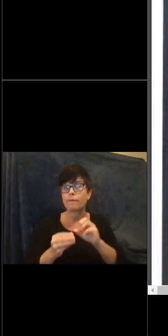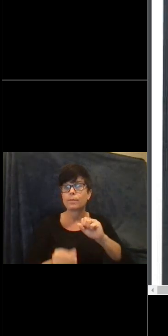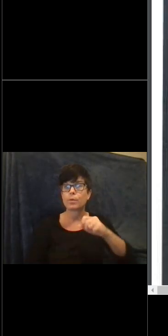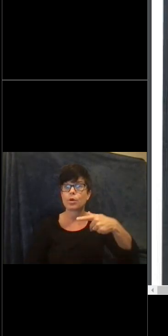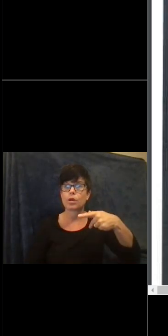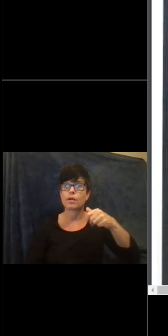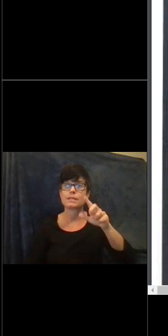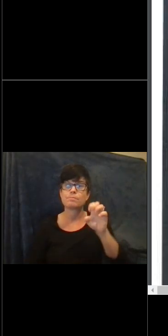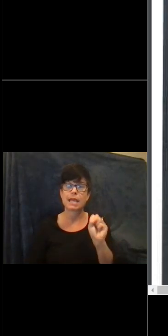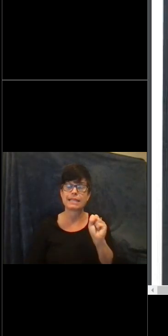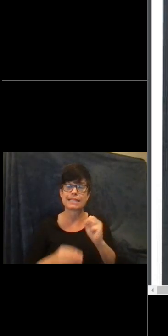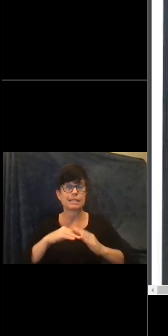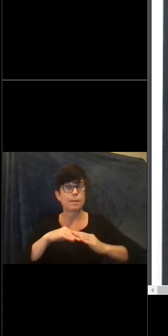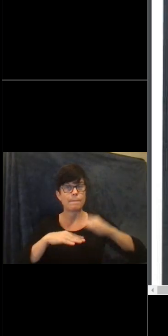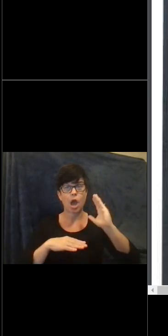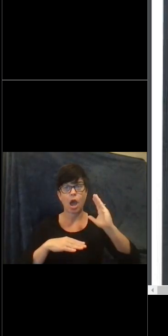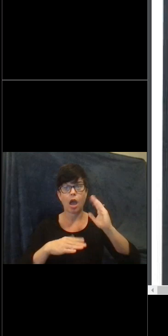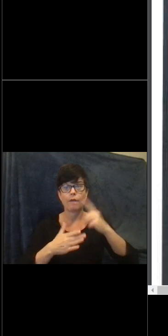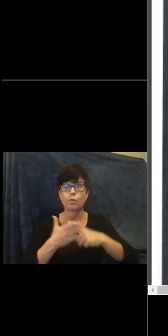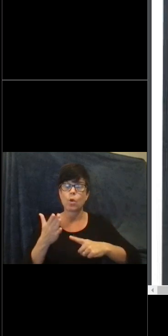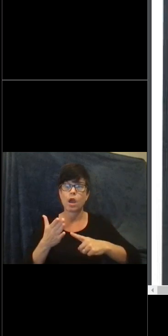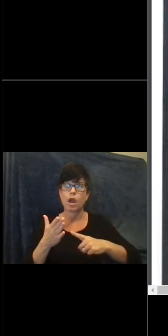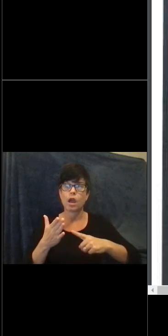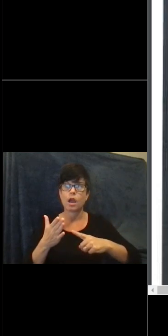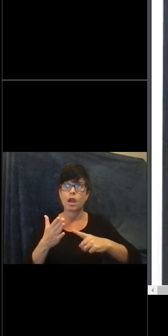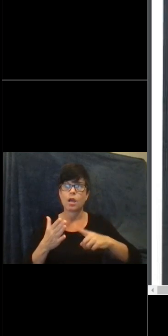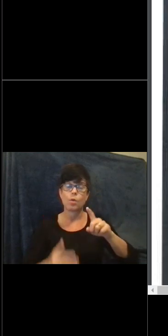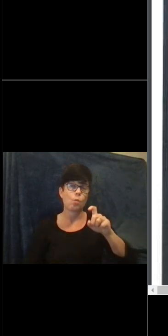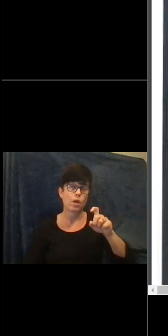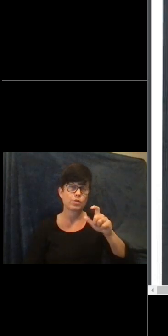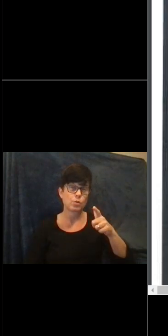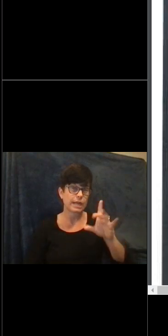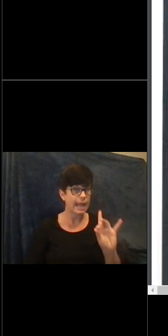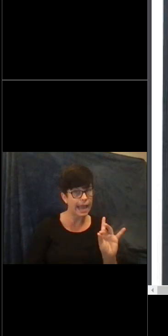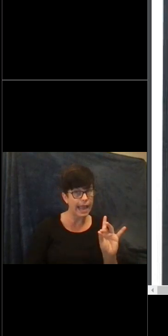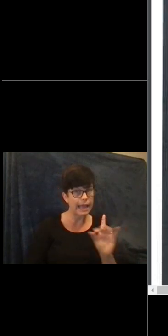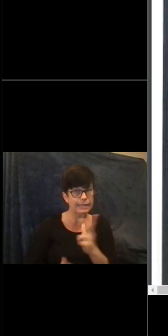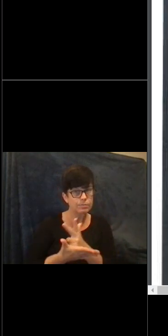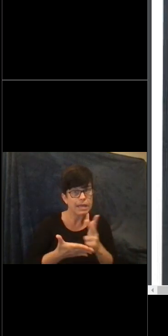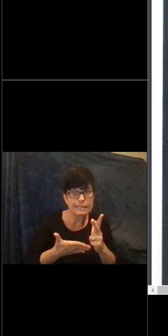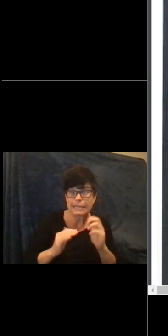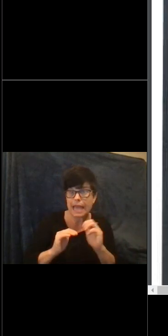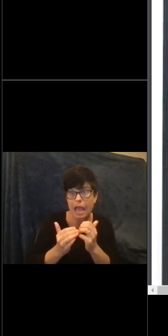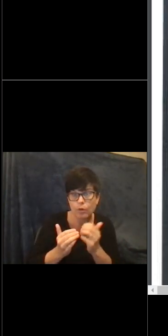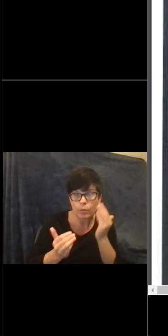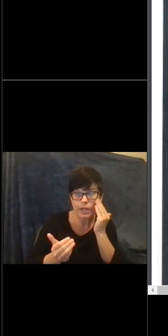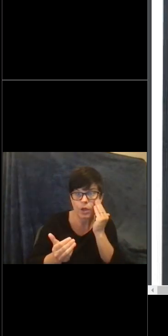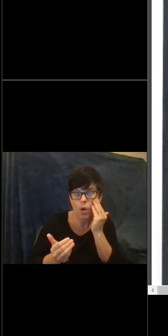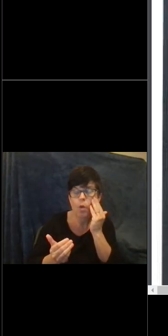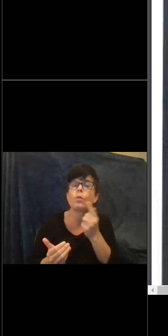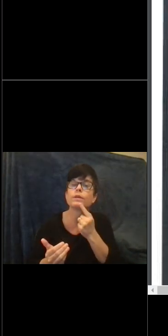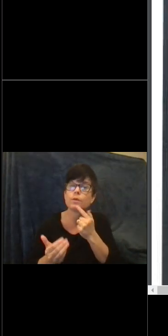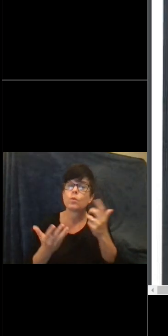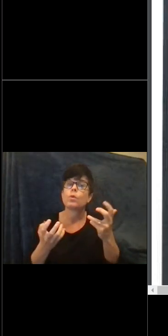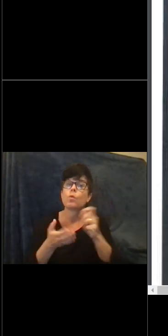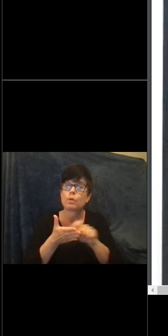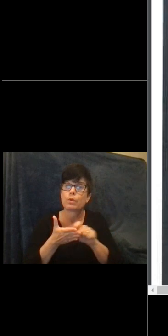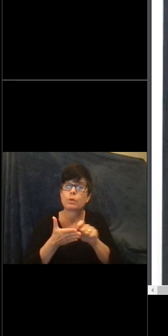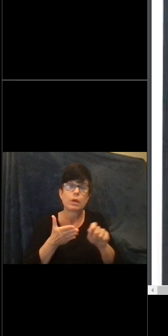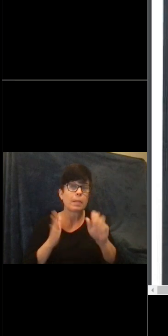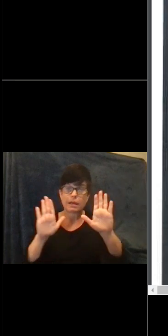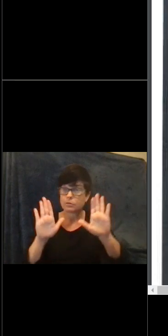over and above what the 128 is? I mean, we're saying we want to put this in writing, which is